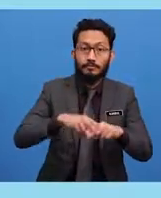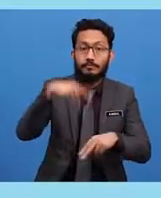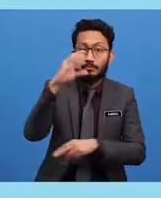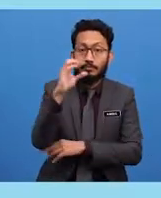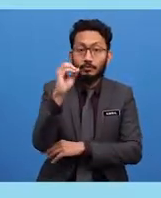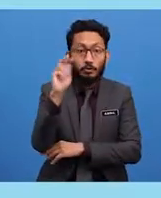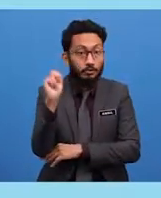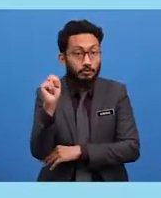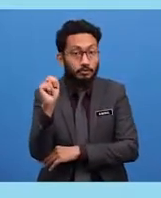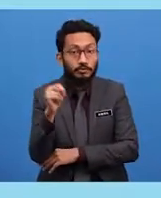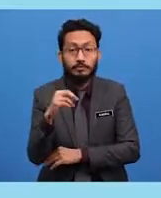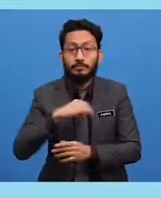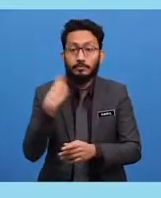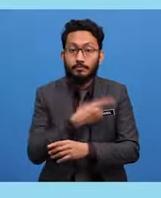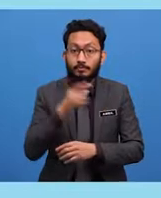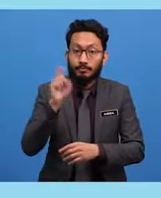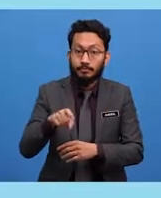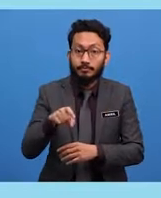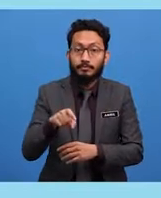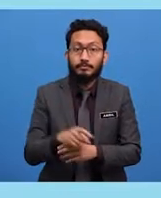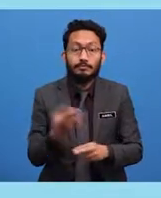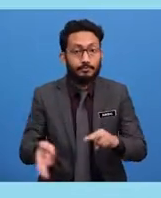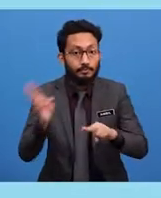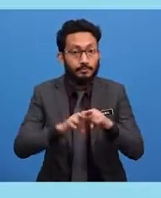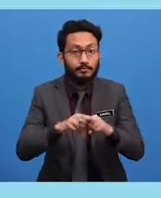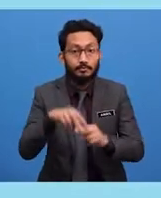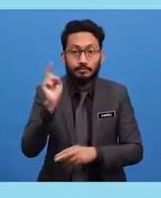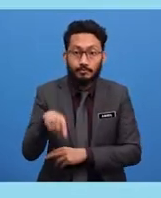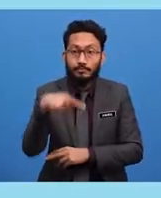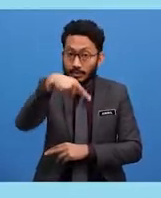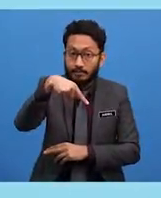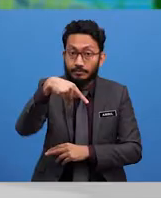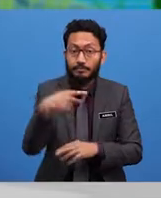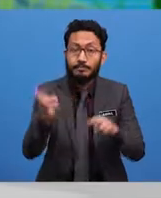to double the letter P before adding the ending ED.